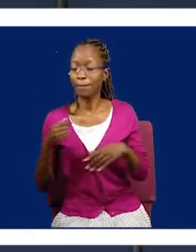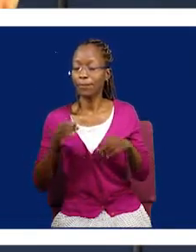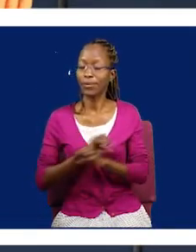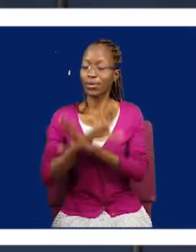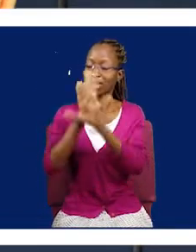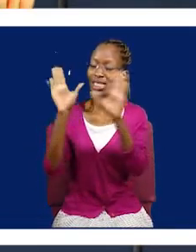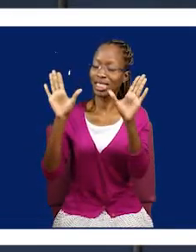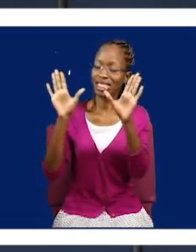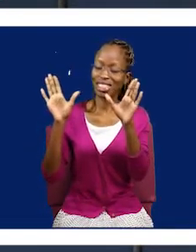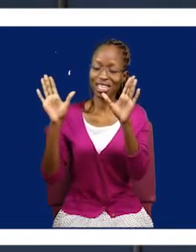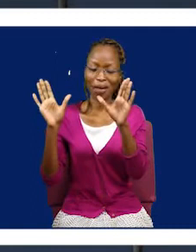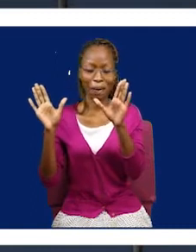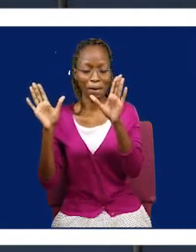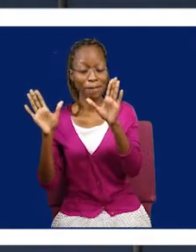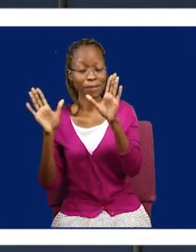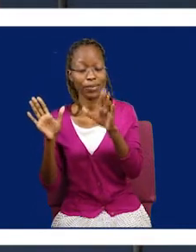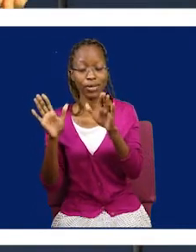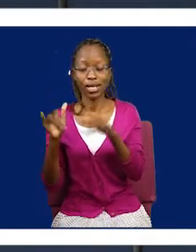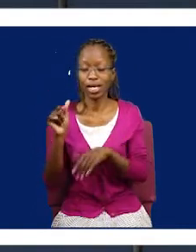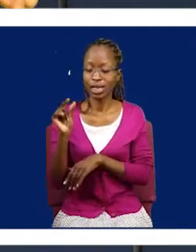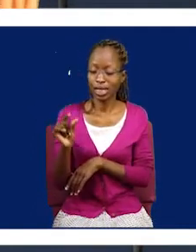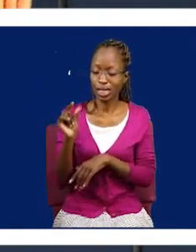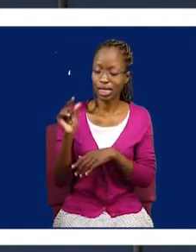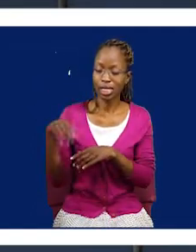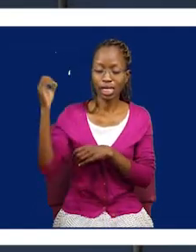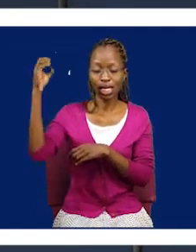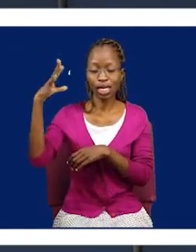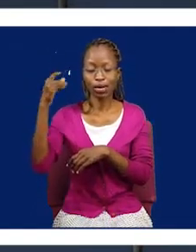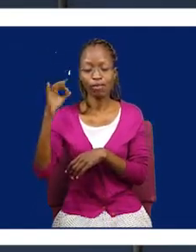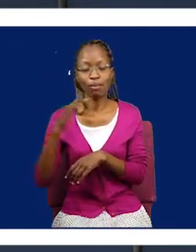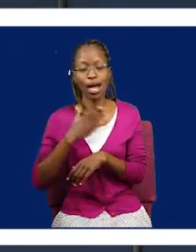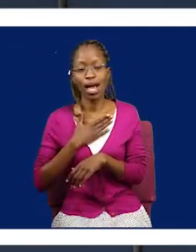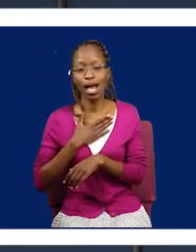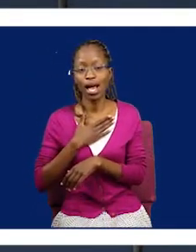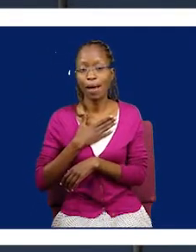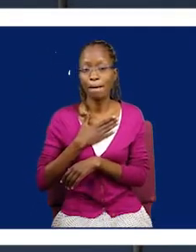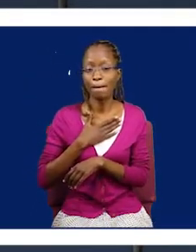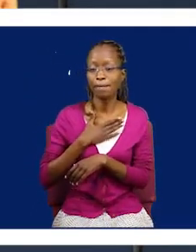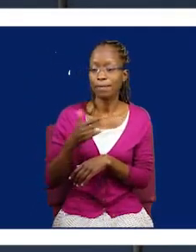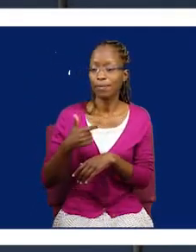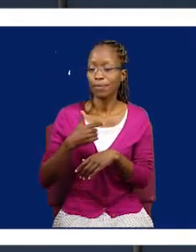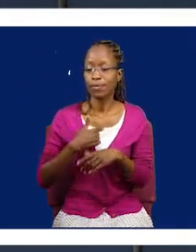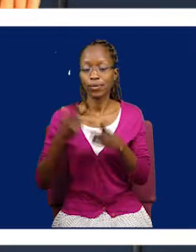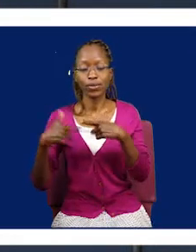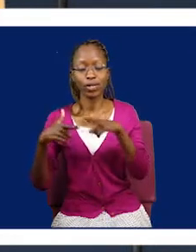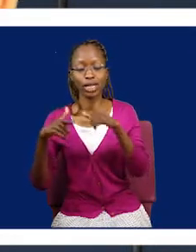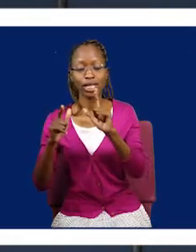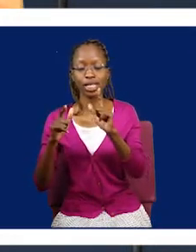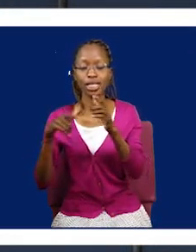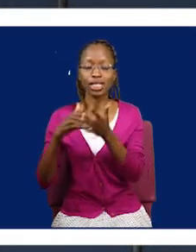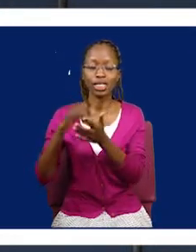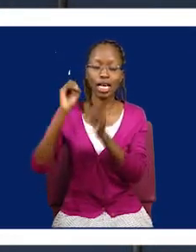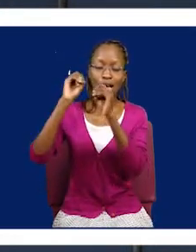mine, I'm gonna let it shine. This little light of mine,